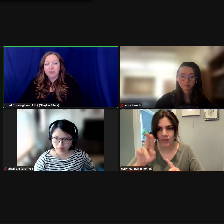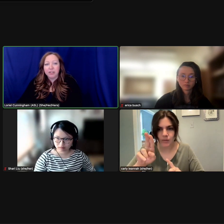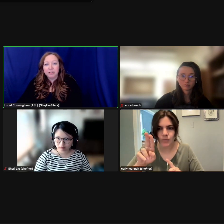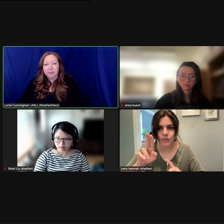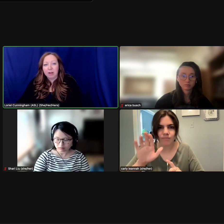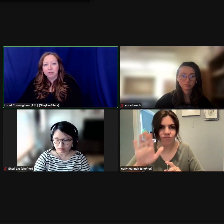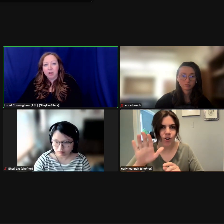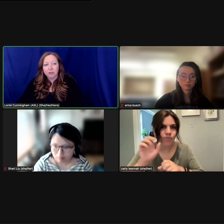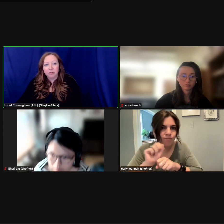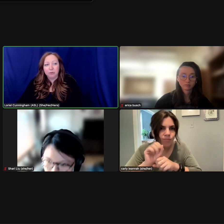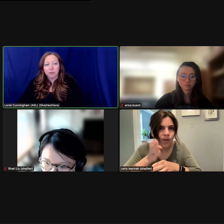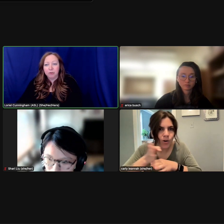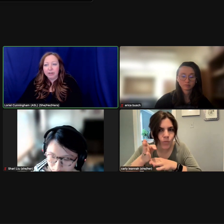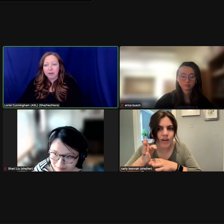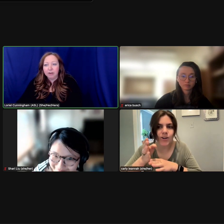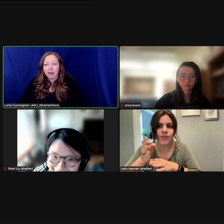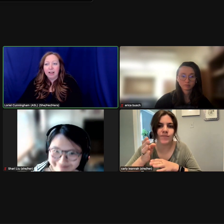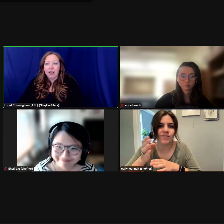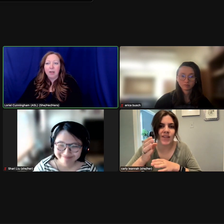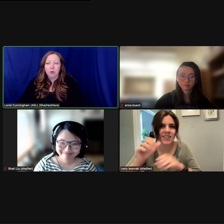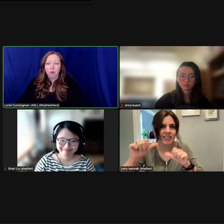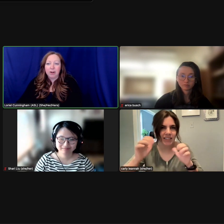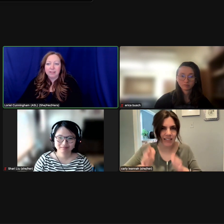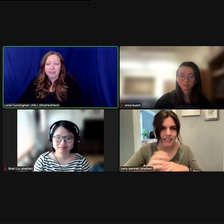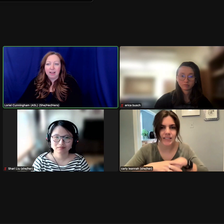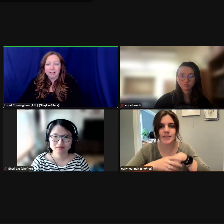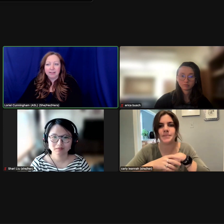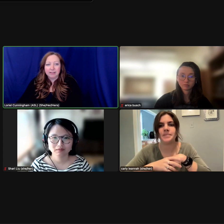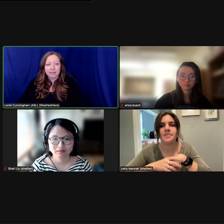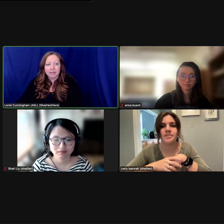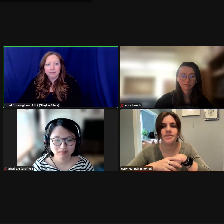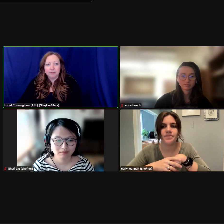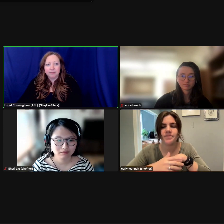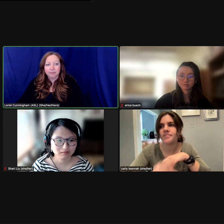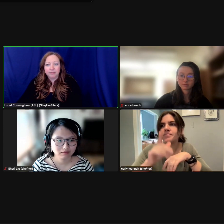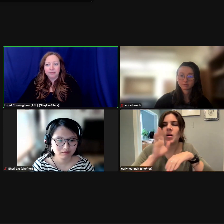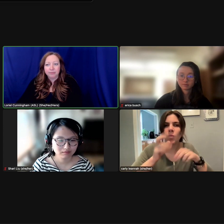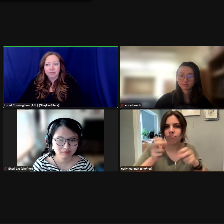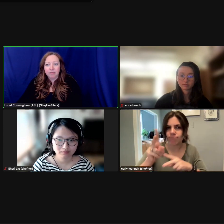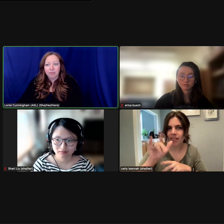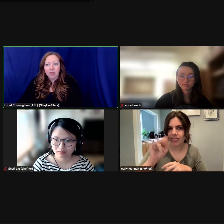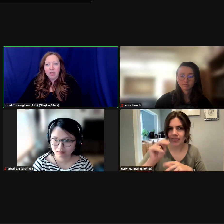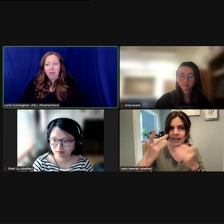and/or questions about Dr. Liu's career and her work as a scientist.